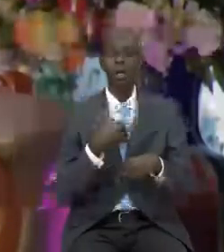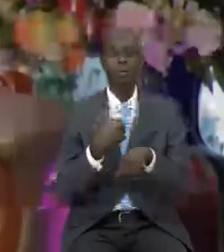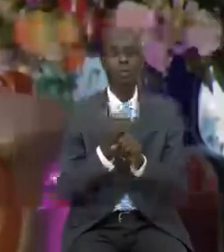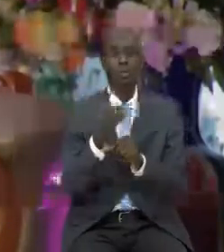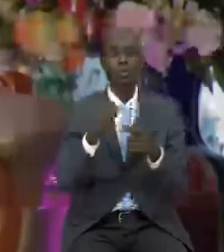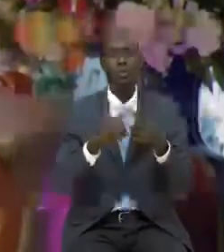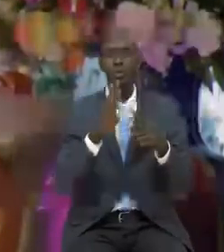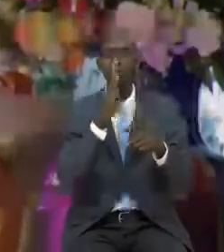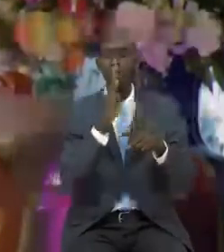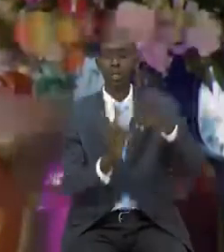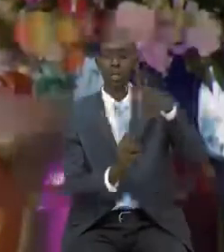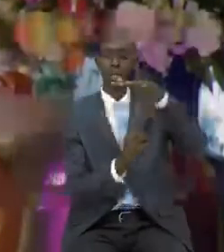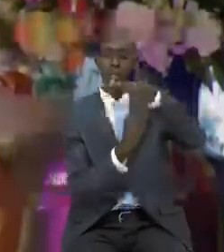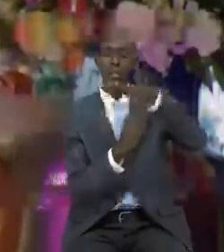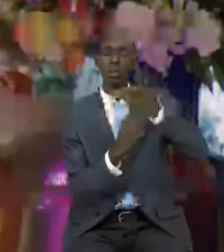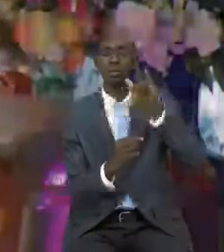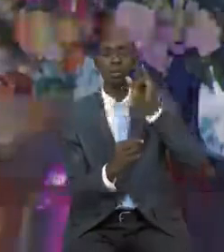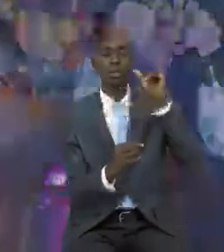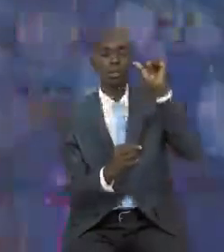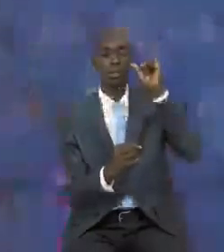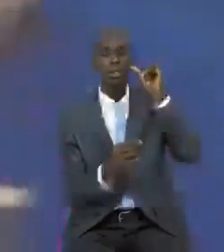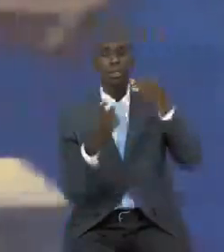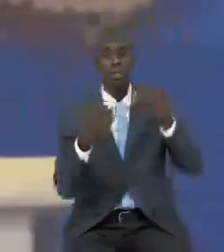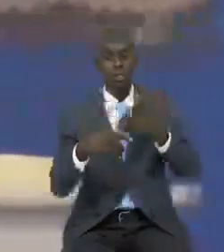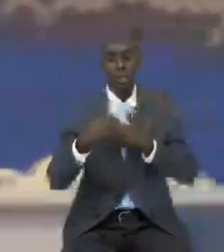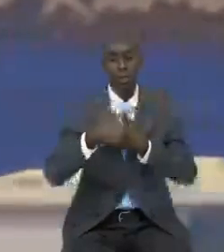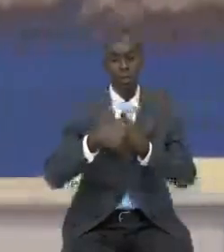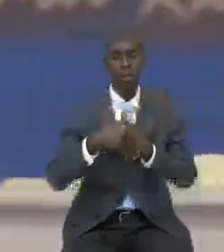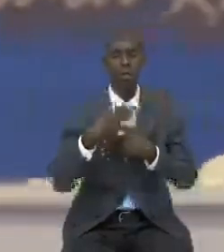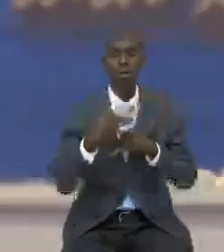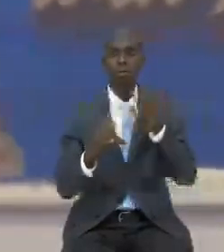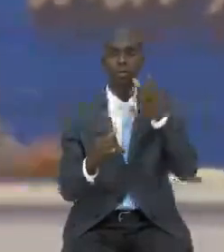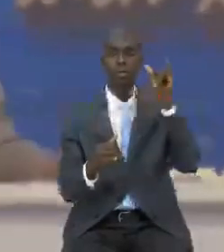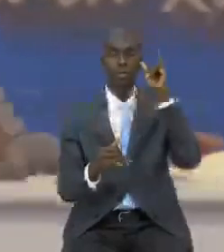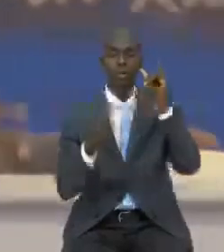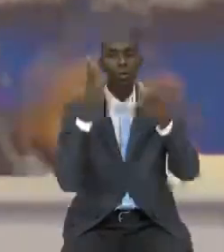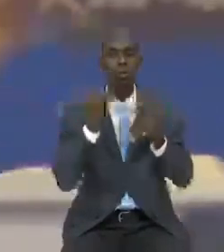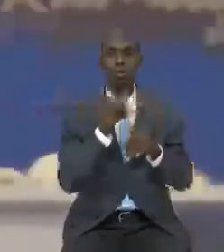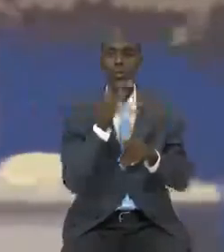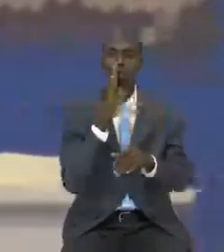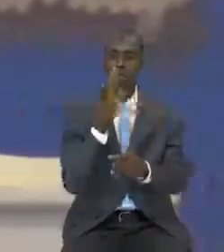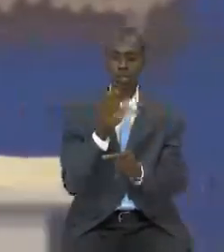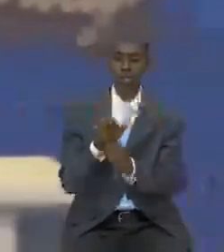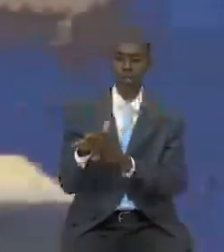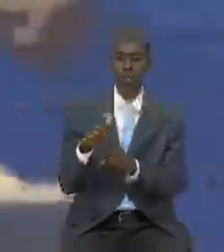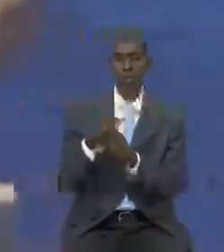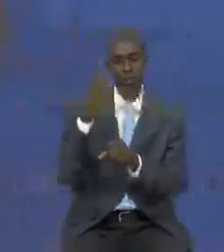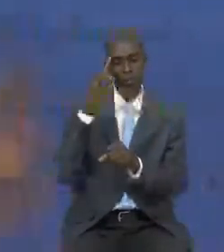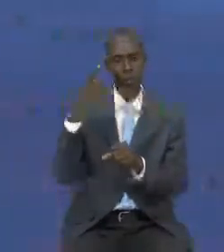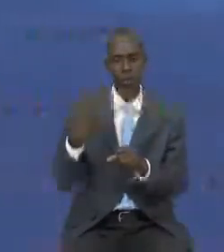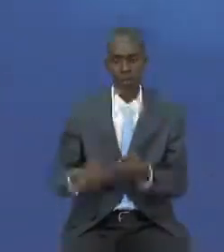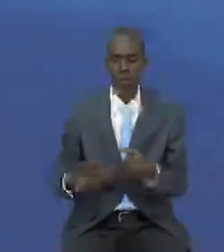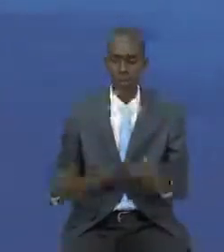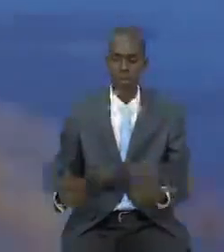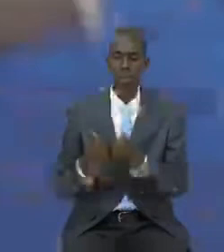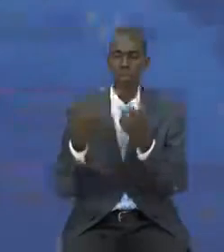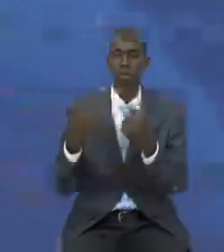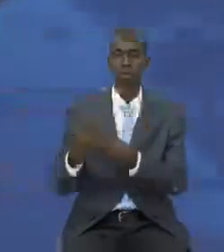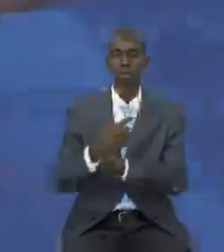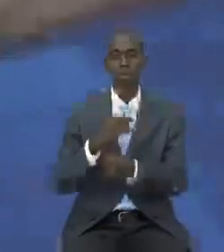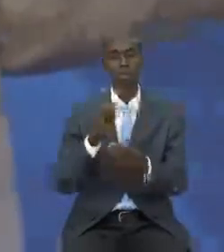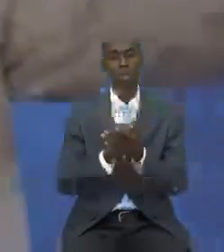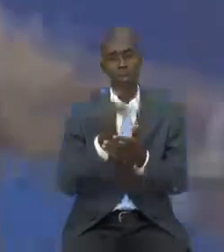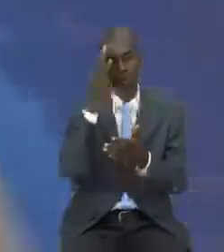top yesterday, the bread of yesterday will not be sufficient for the challenges of today. Give us